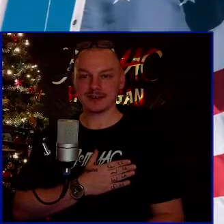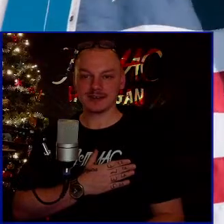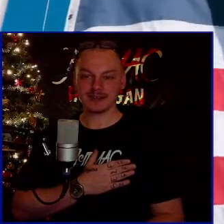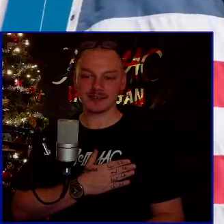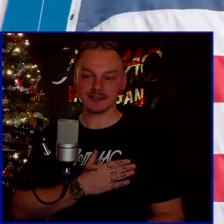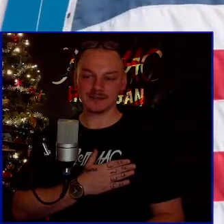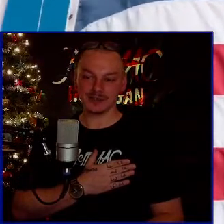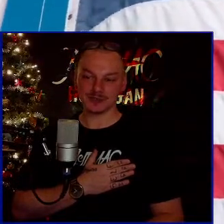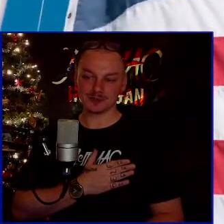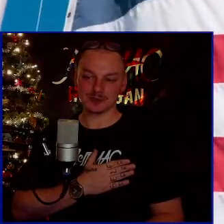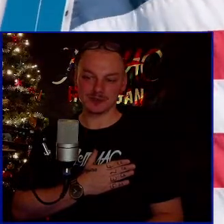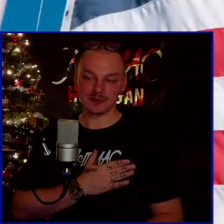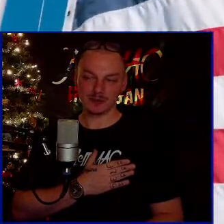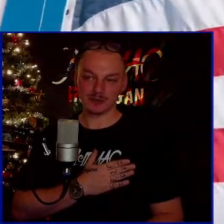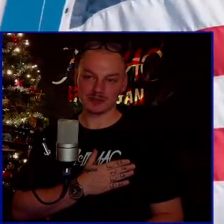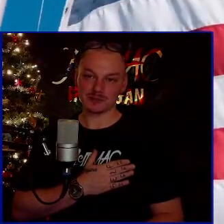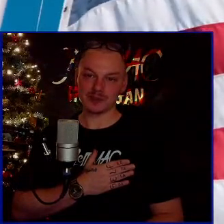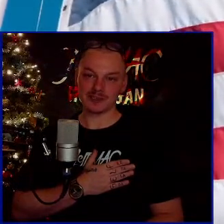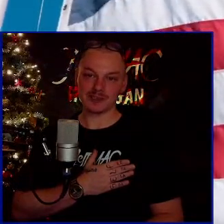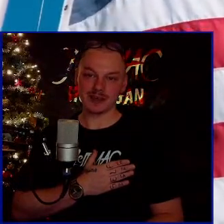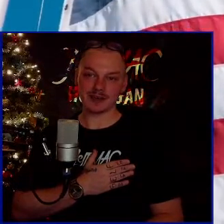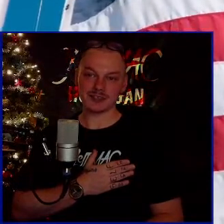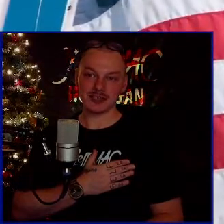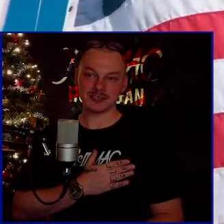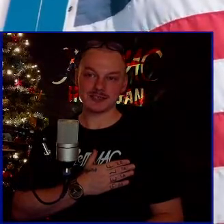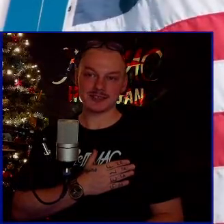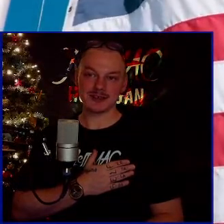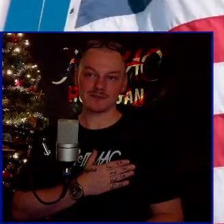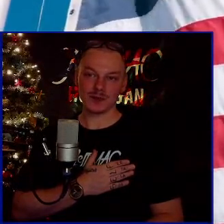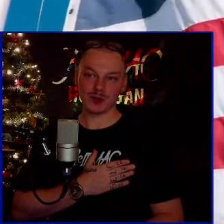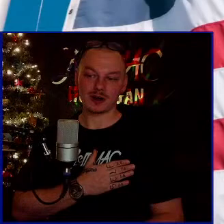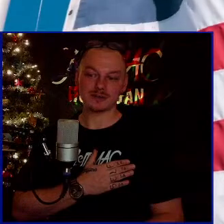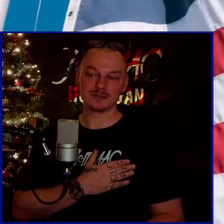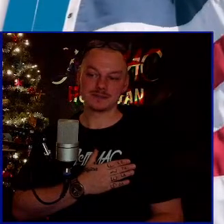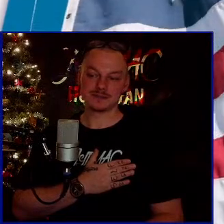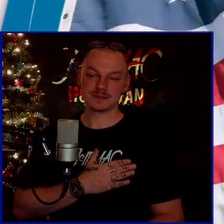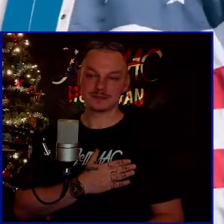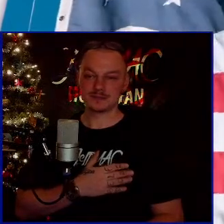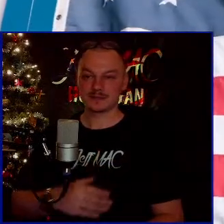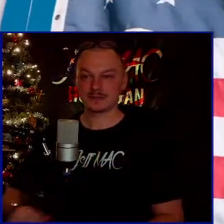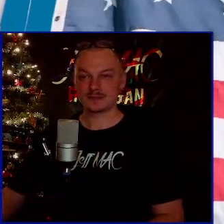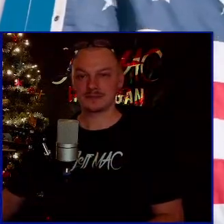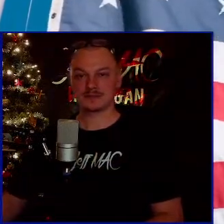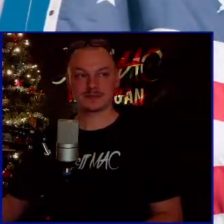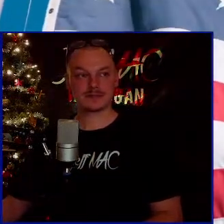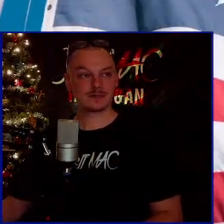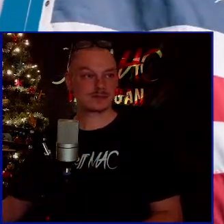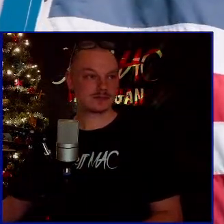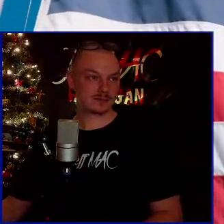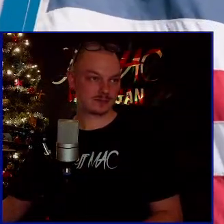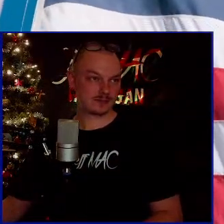God, indivisible, with liberty and justice for all.